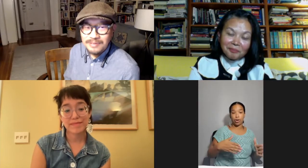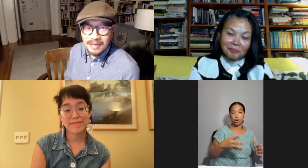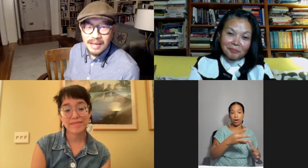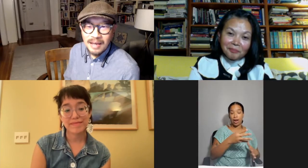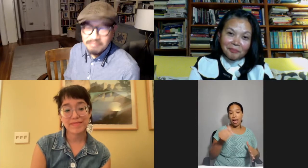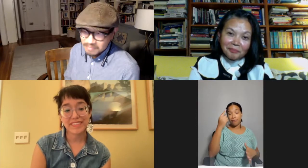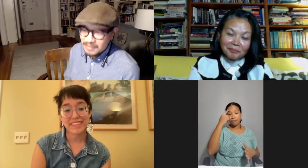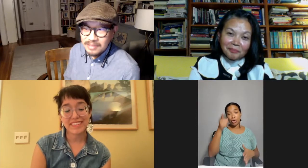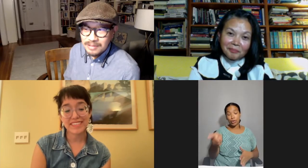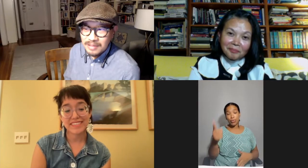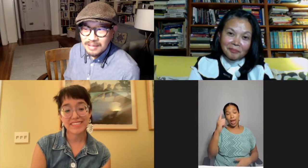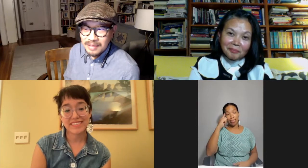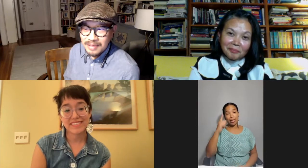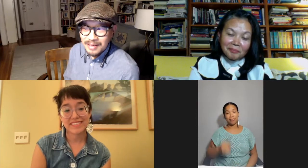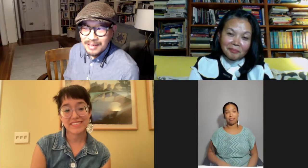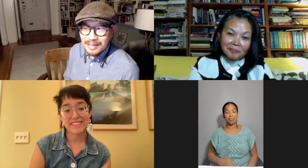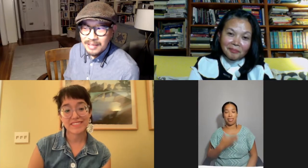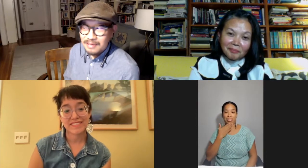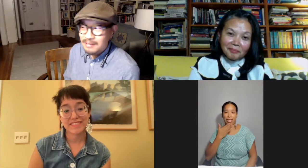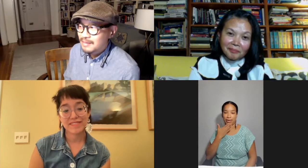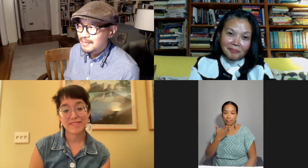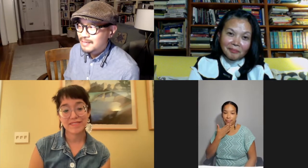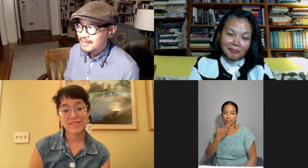Thank you.